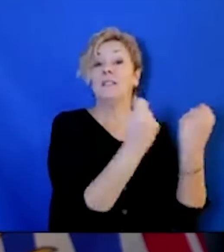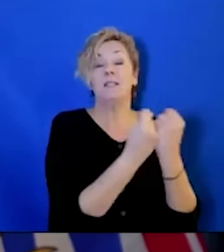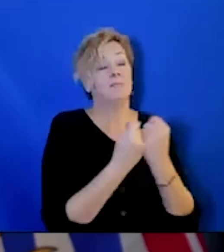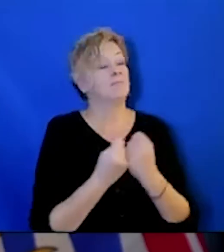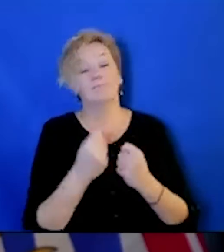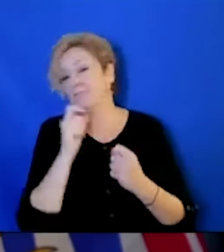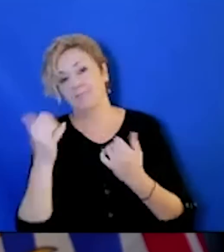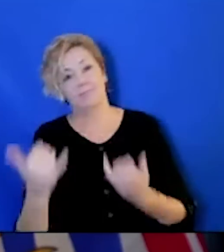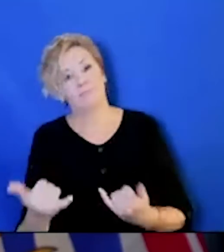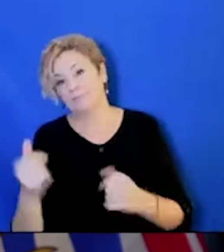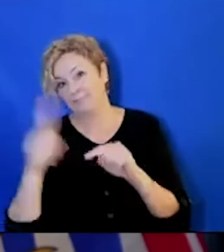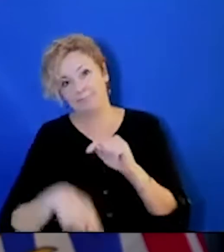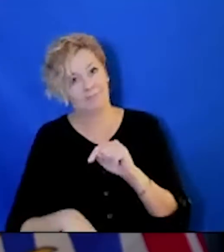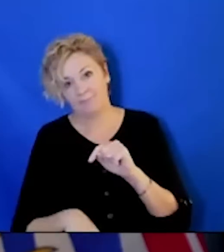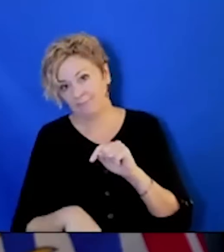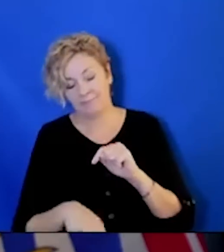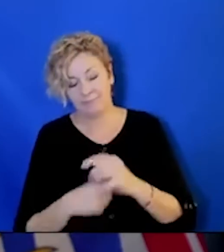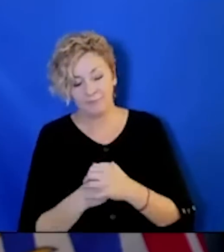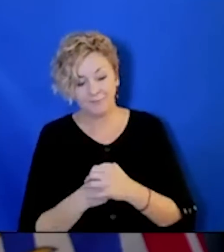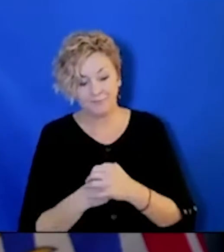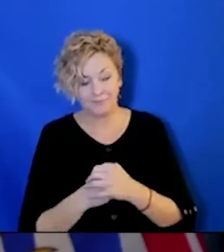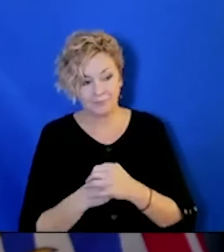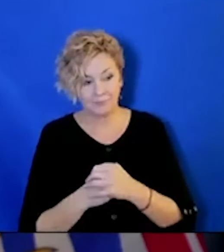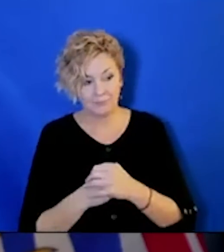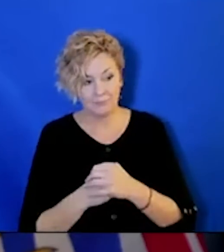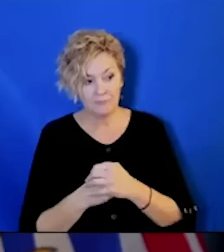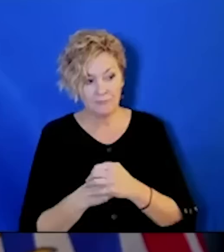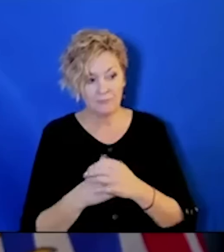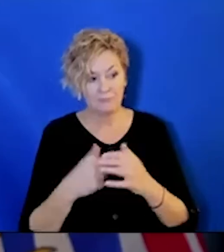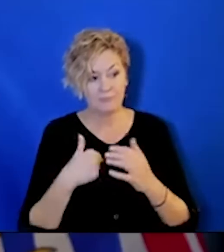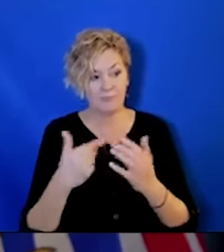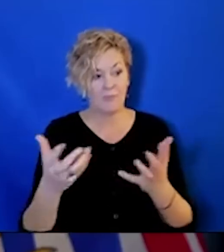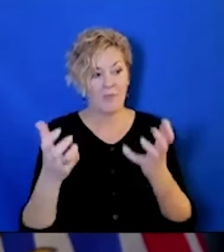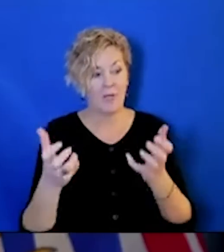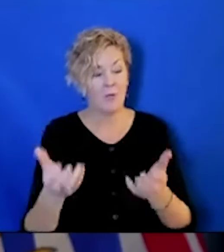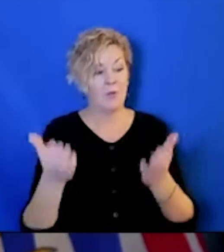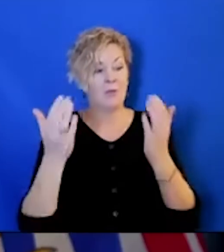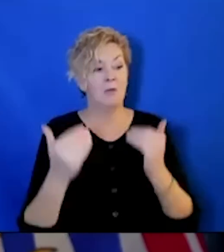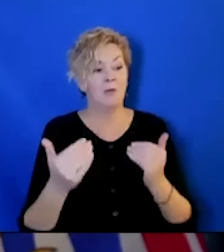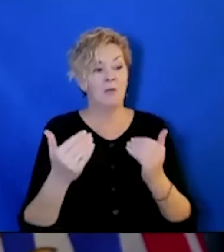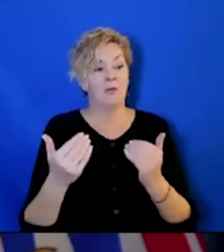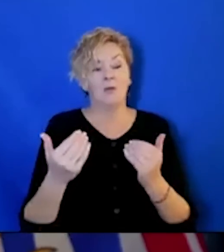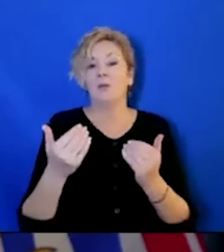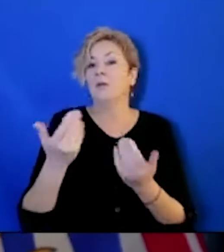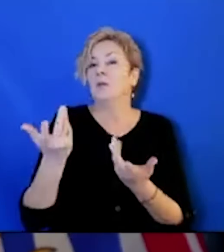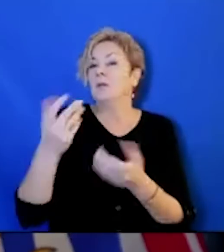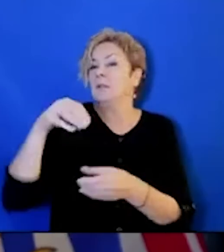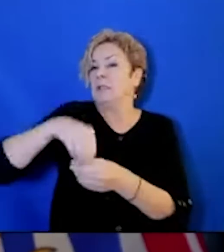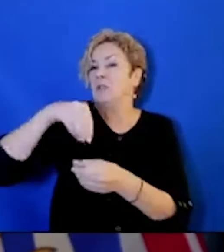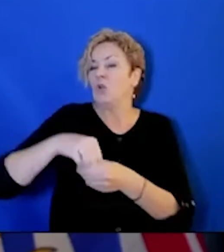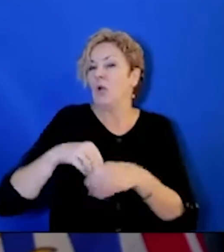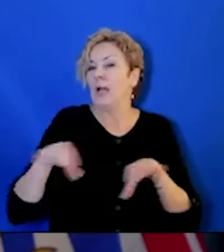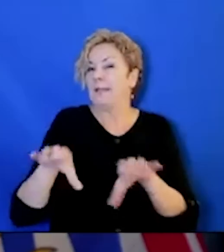Finally, I want to talk a little bit about indoor group activities, and those are, rec centers and gyms and studios that